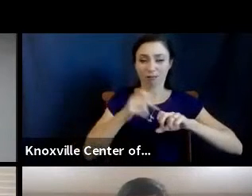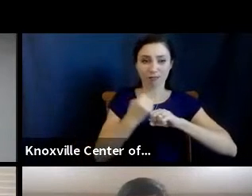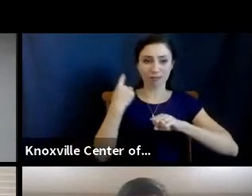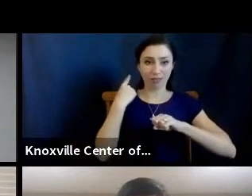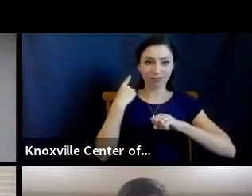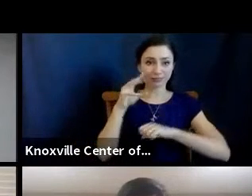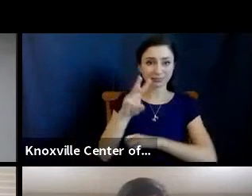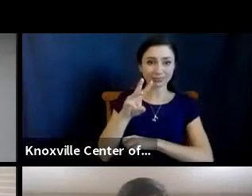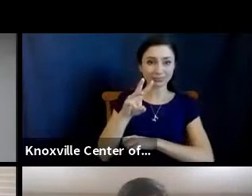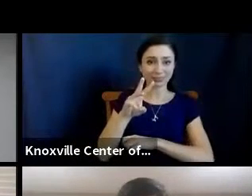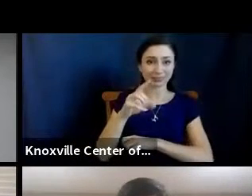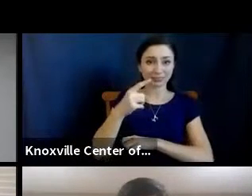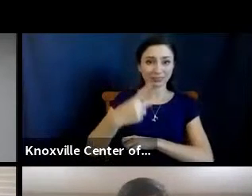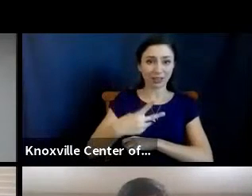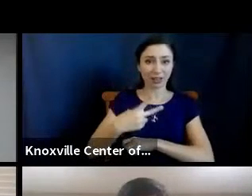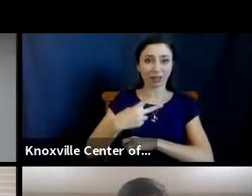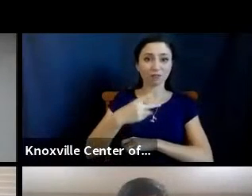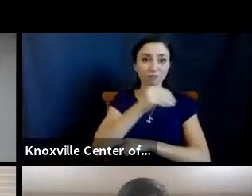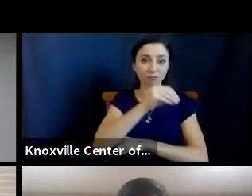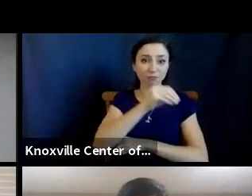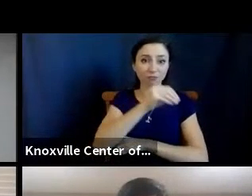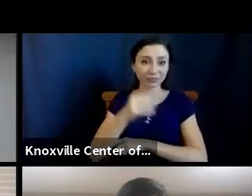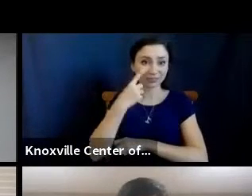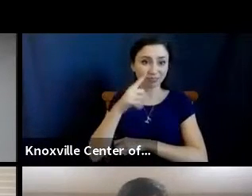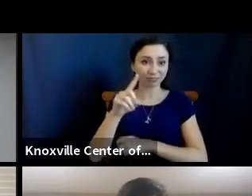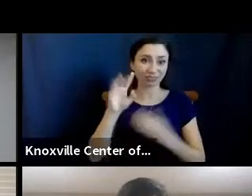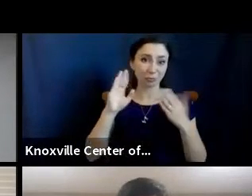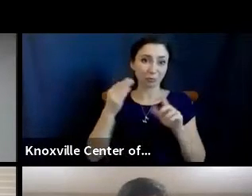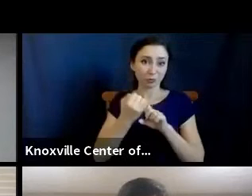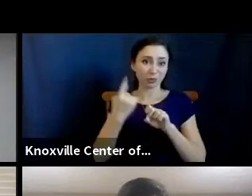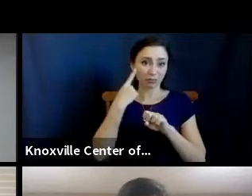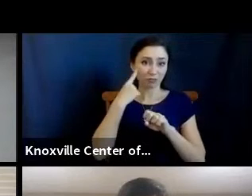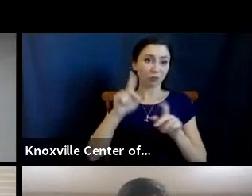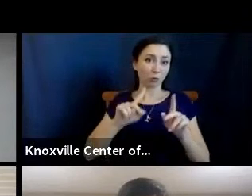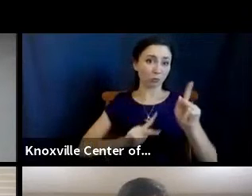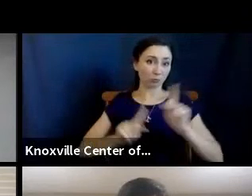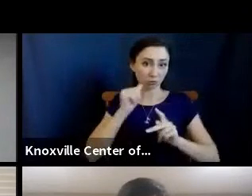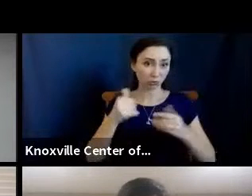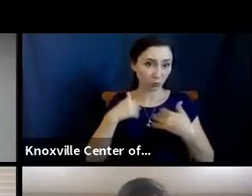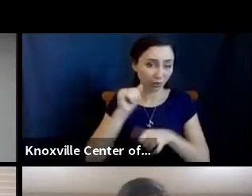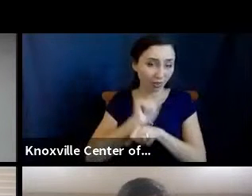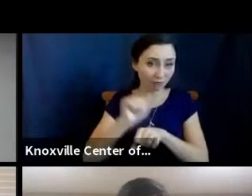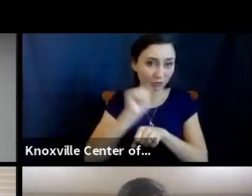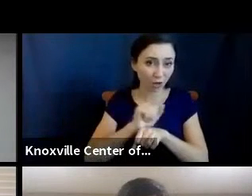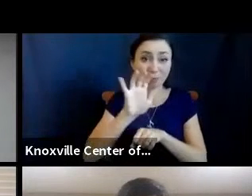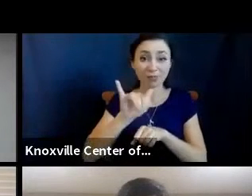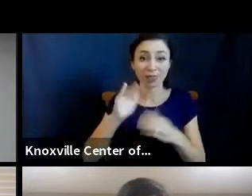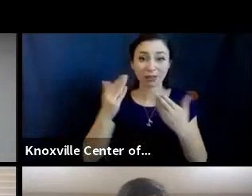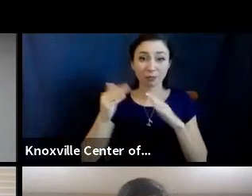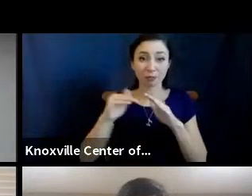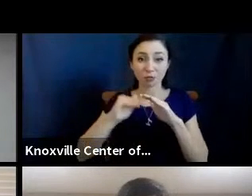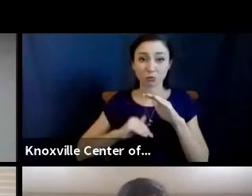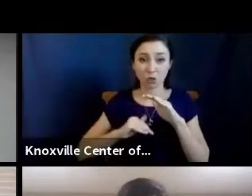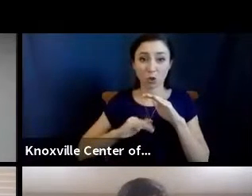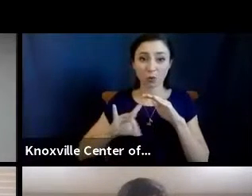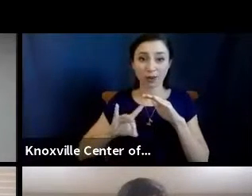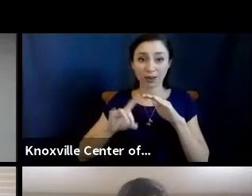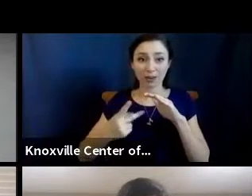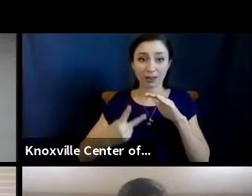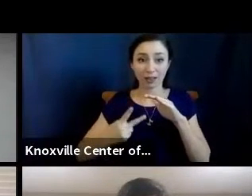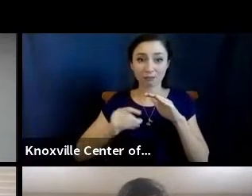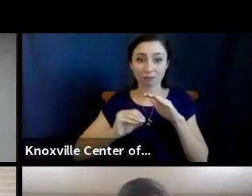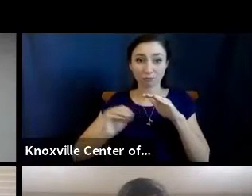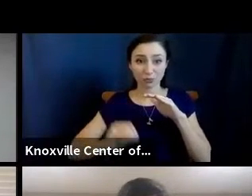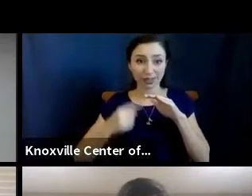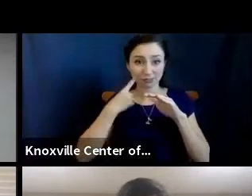to 6.5% at the last estimate that we have, but that's well below the state average of 8.5%, let alone the estimates for